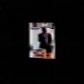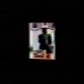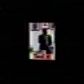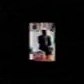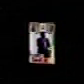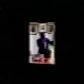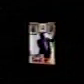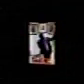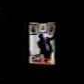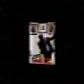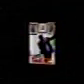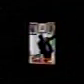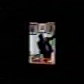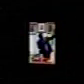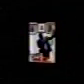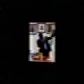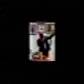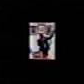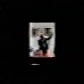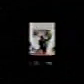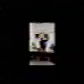tonight.